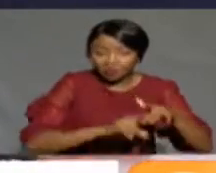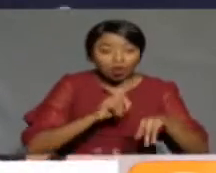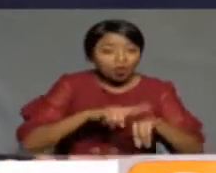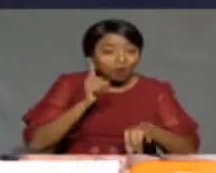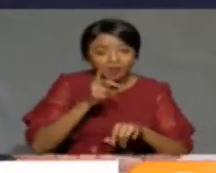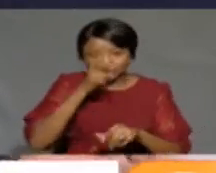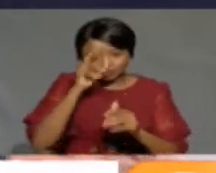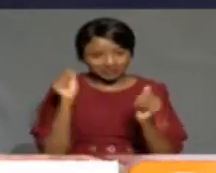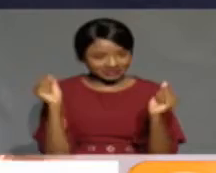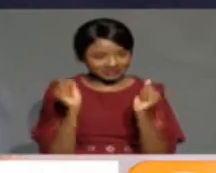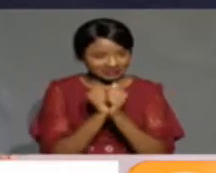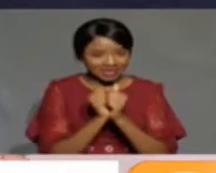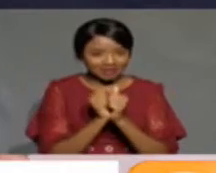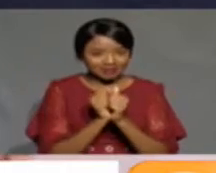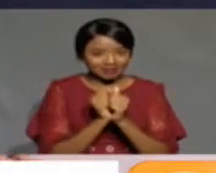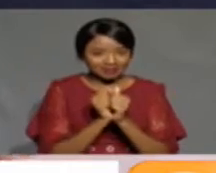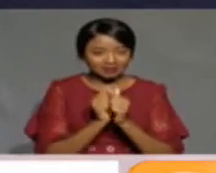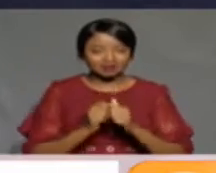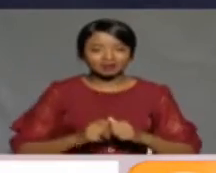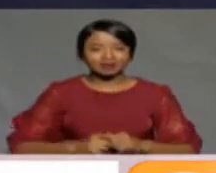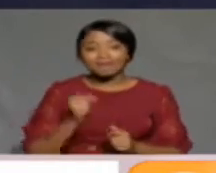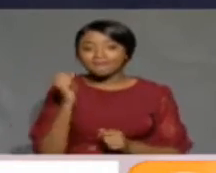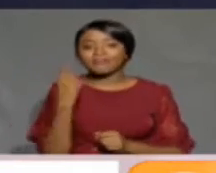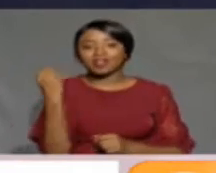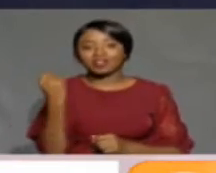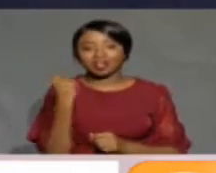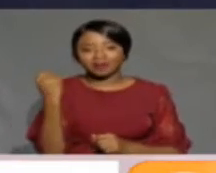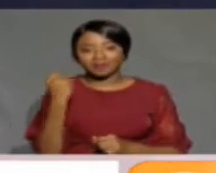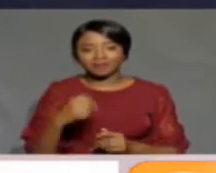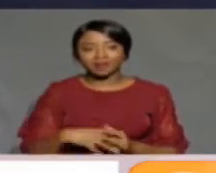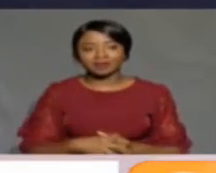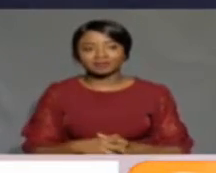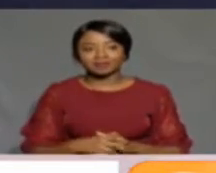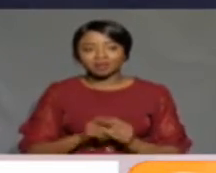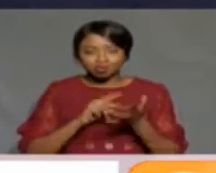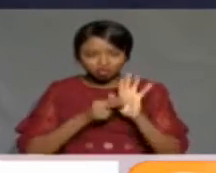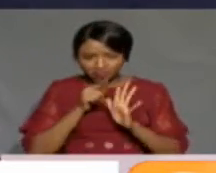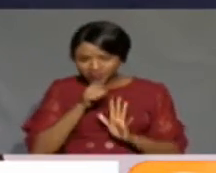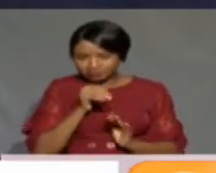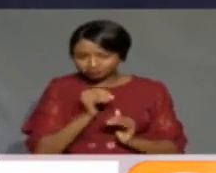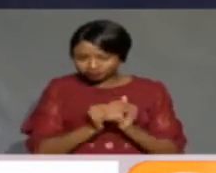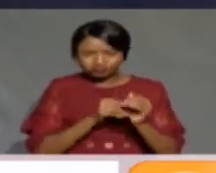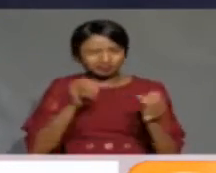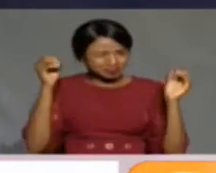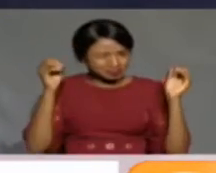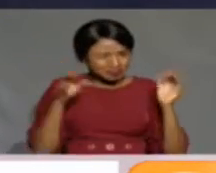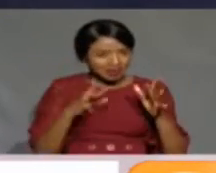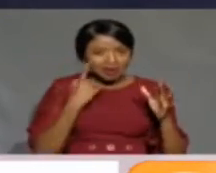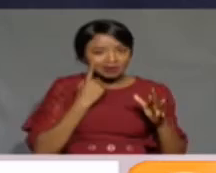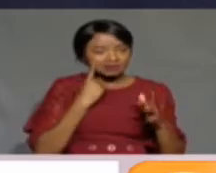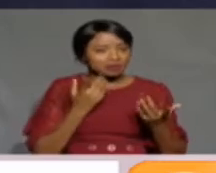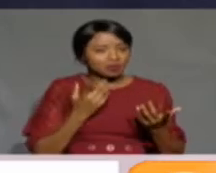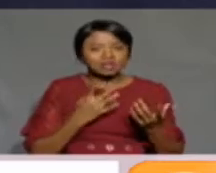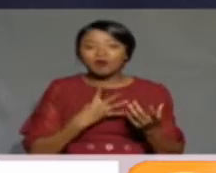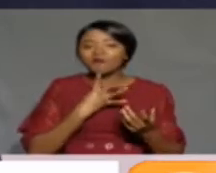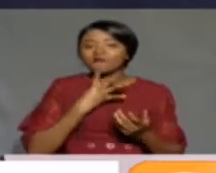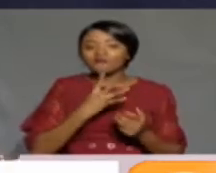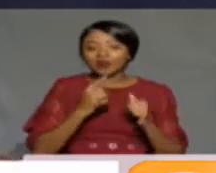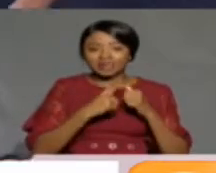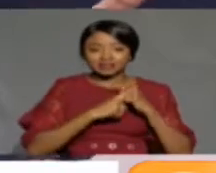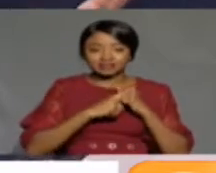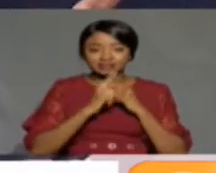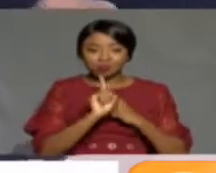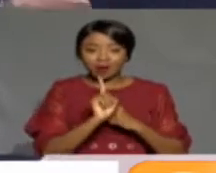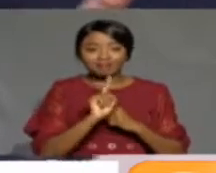be precise on 9th and 10th of May, and it came out very clear that about